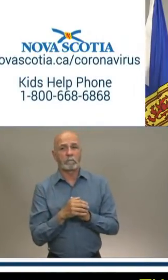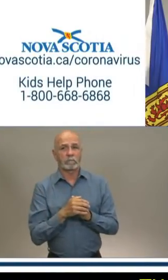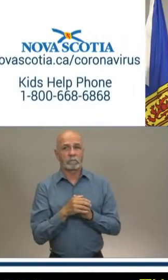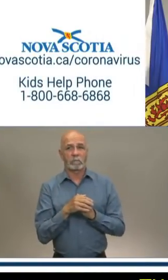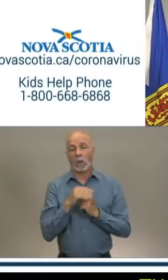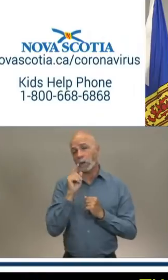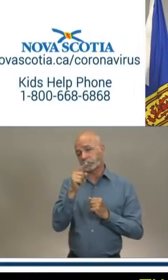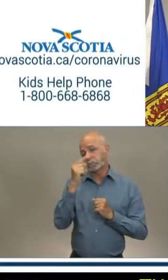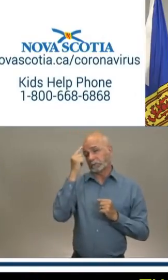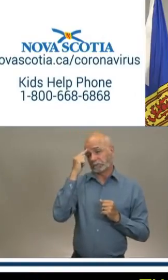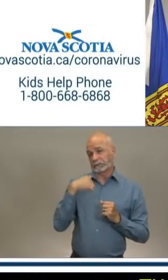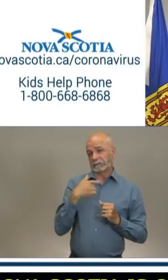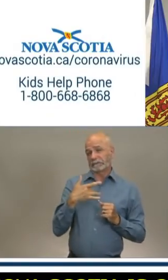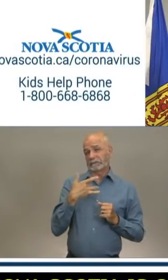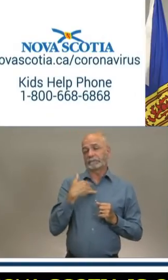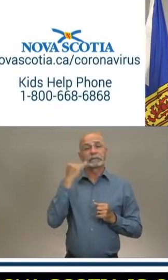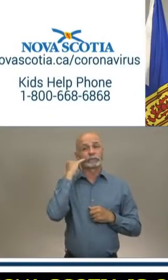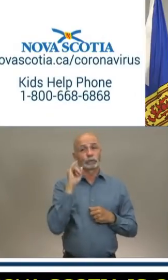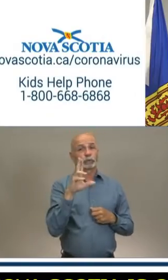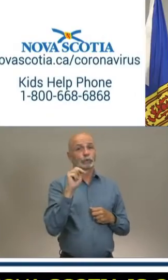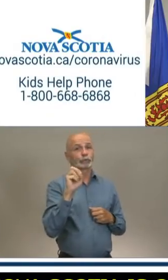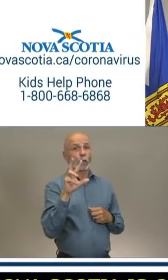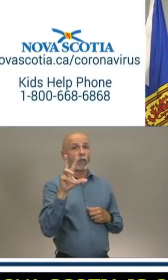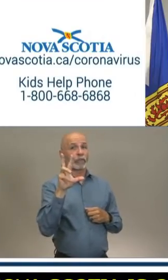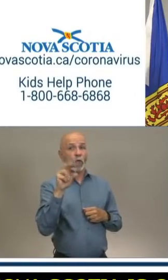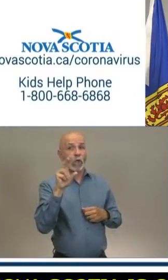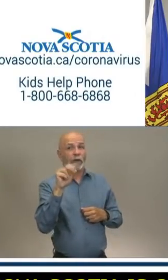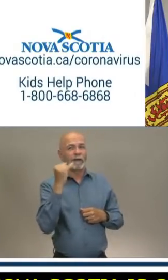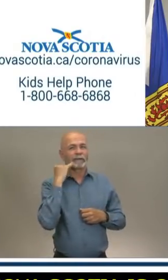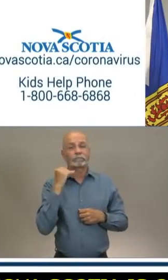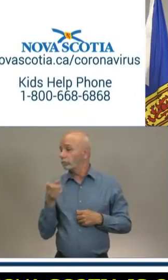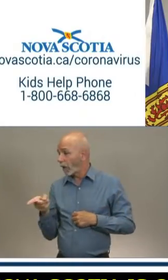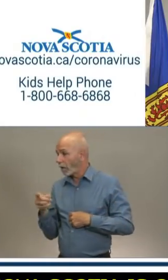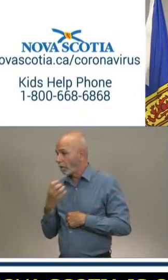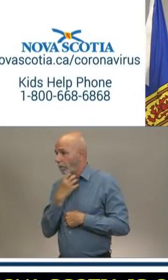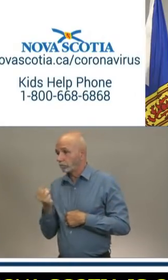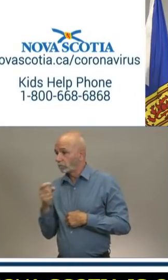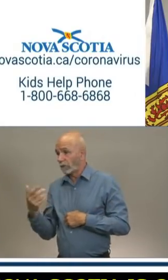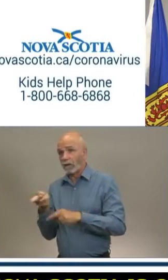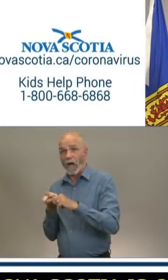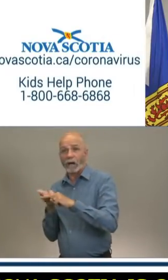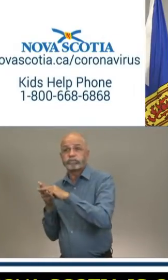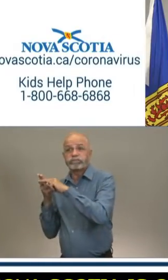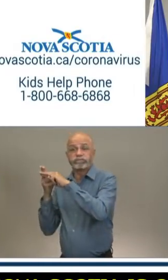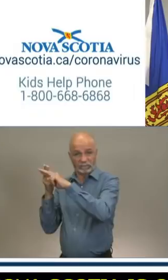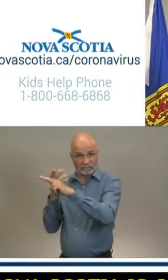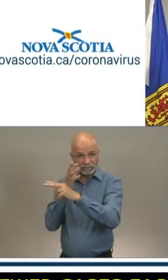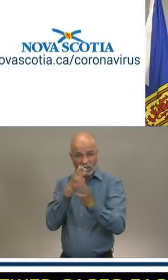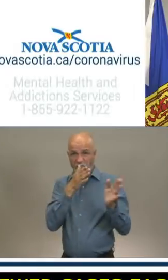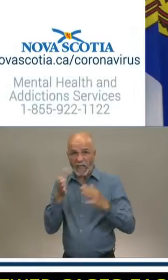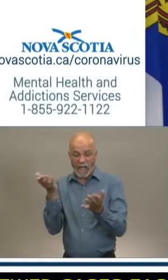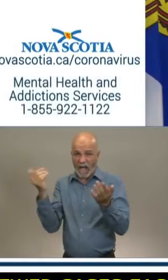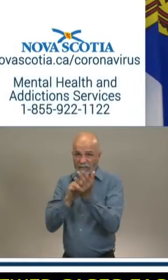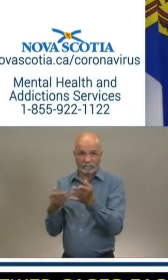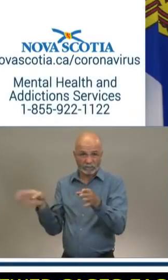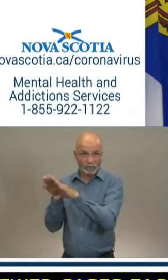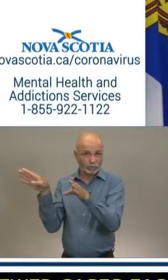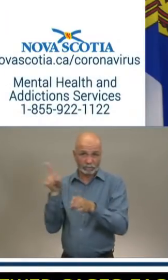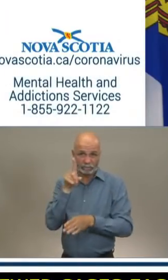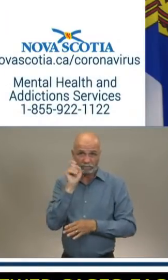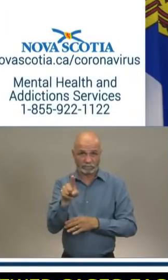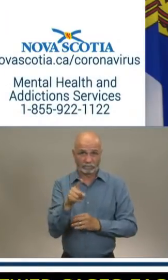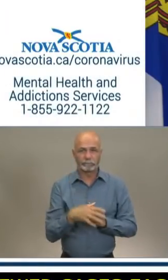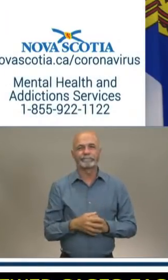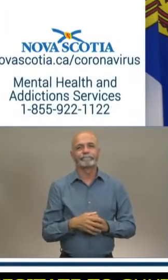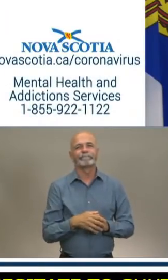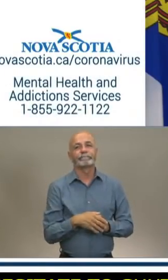do open up on June 30th, there is a surge in cases in the province? Well, I really hope that's not the case. Nobody